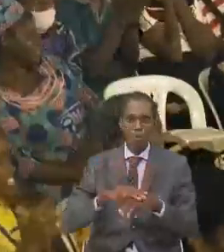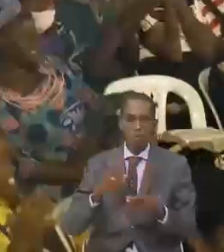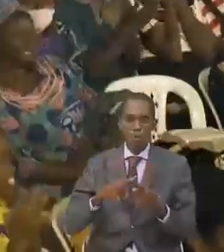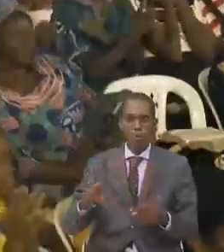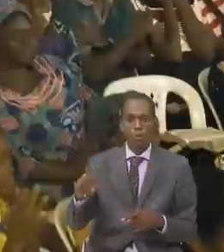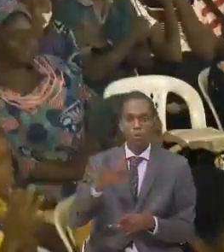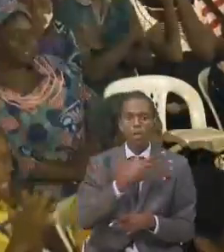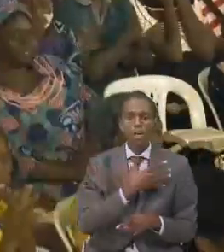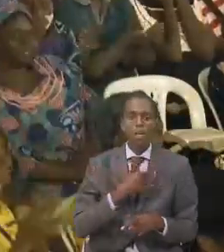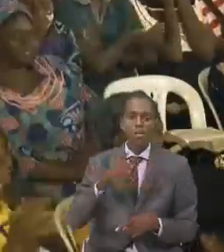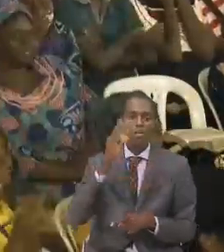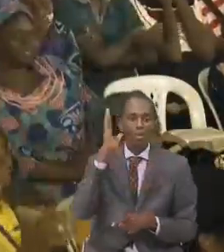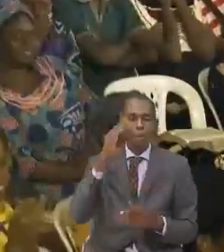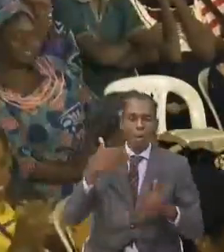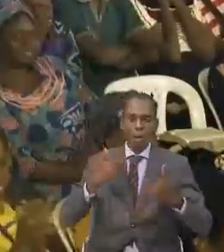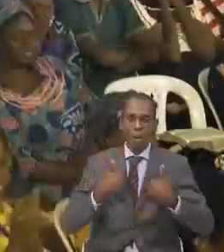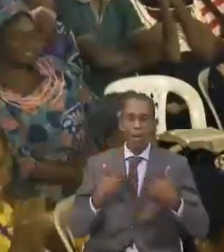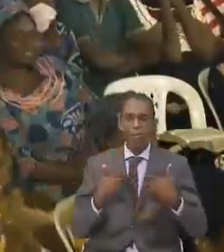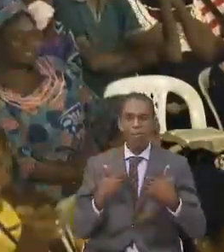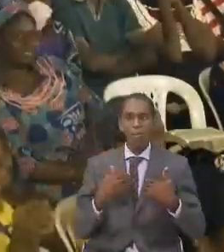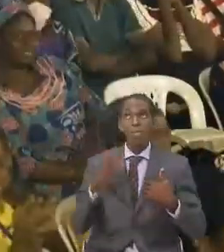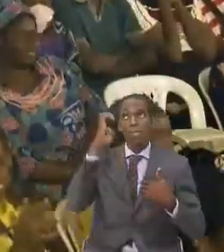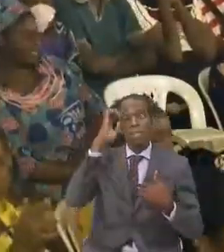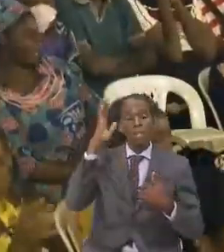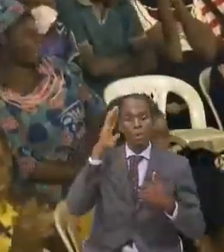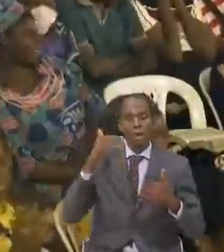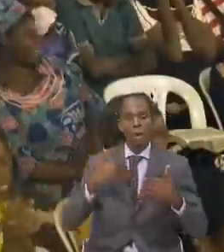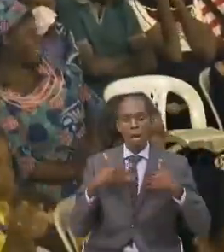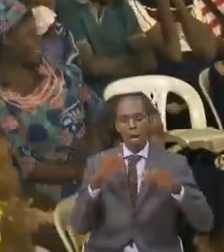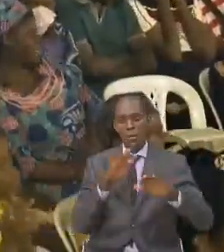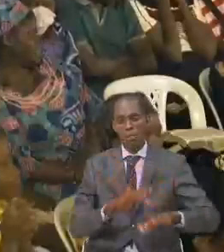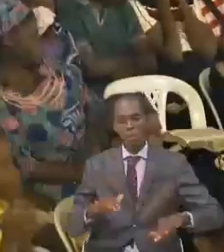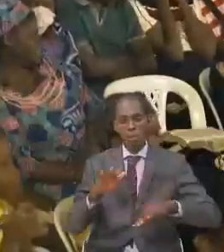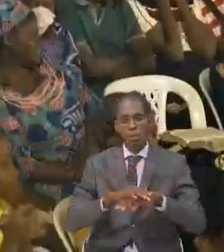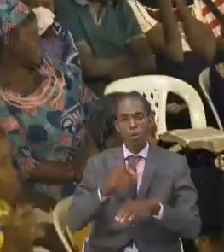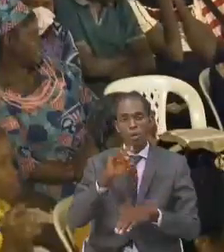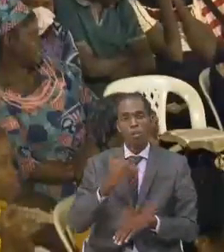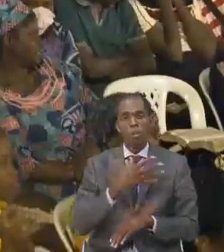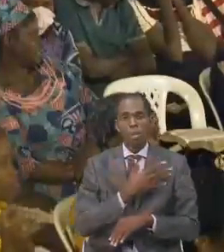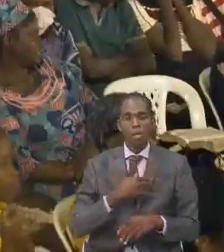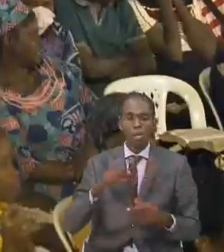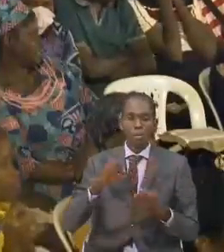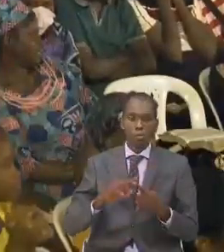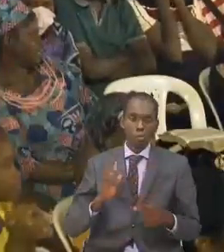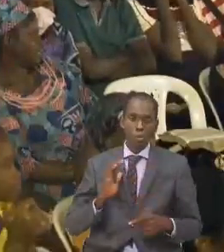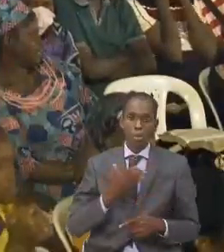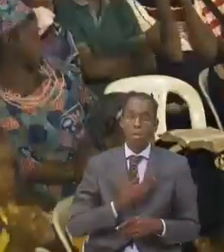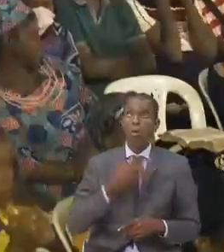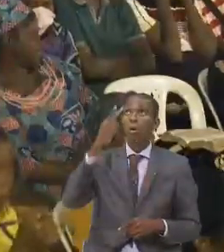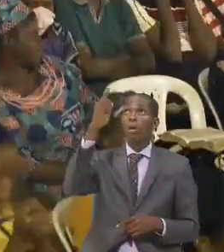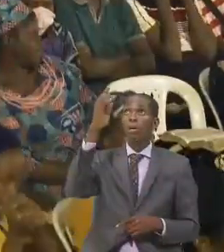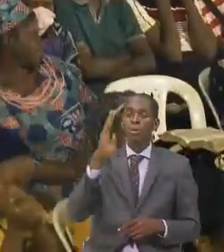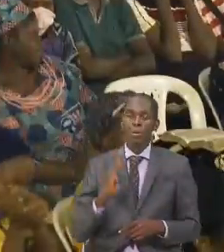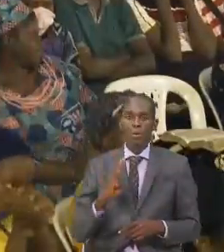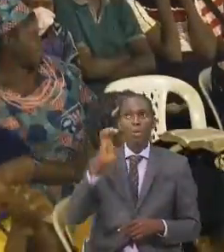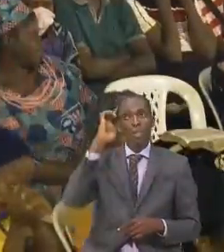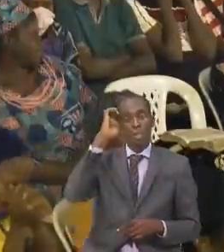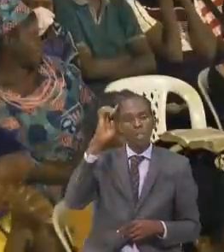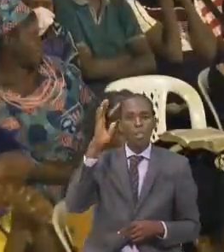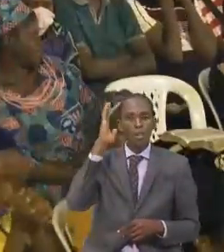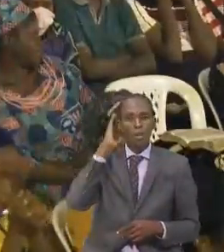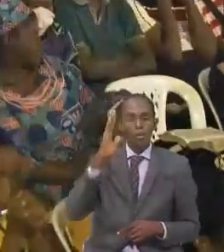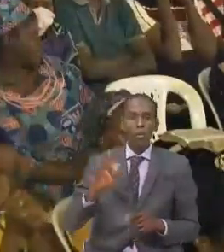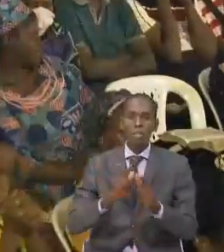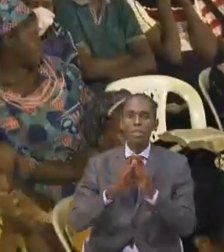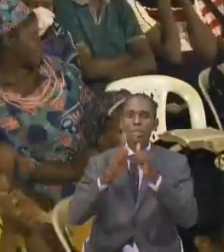you. Forgiveness will come to you. And they will have mercy upon him and to our